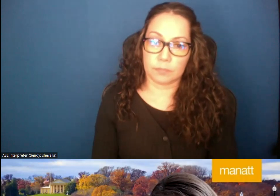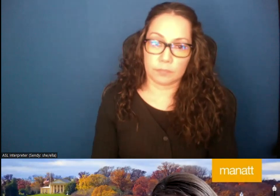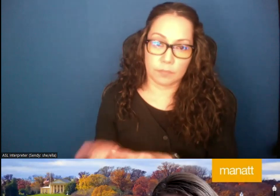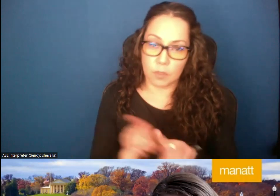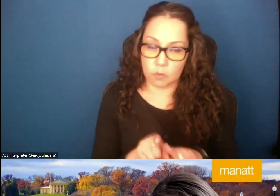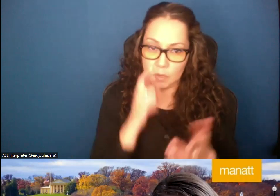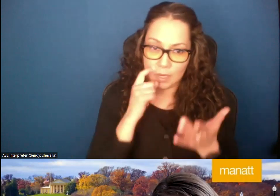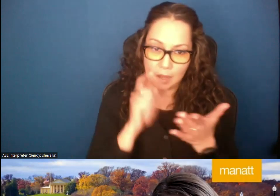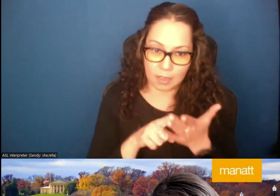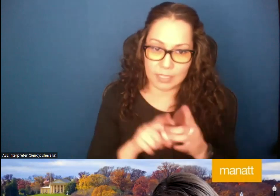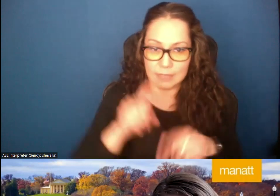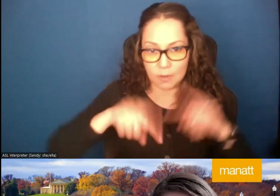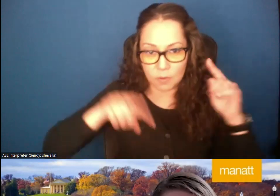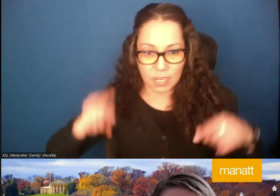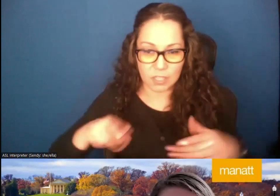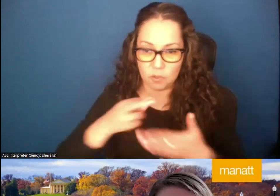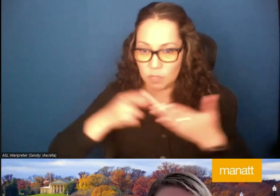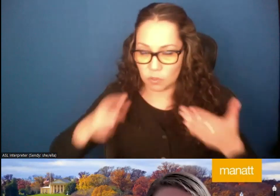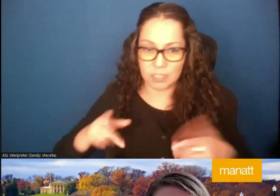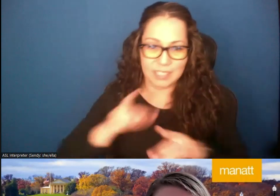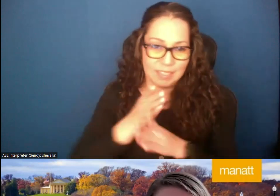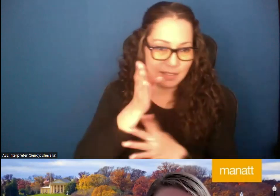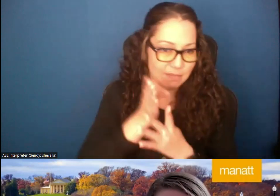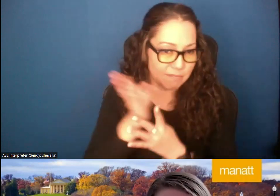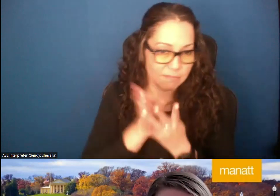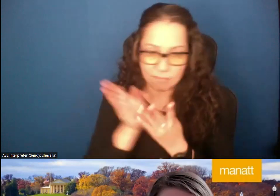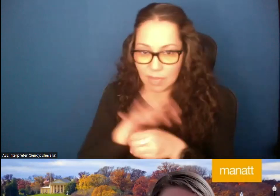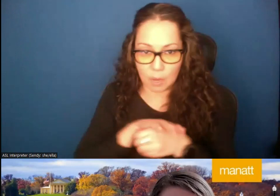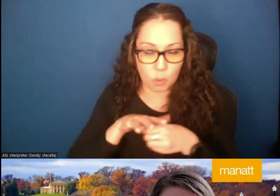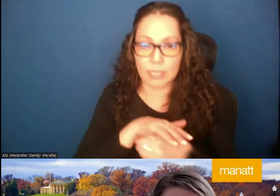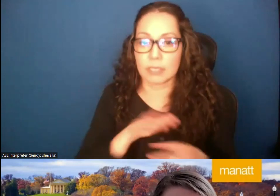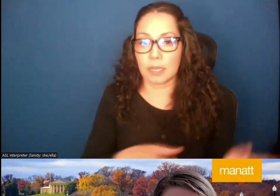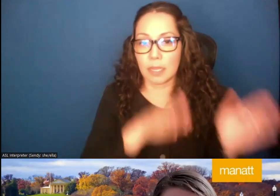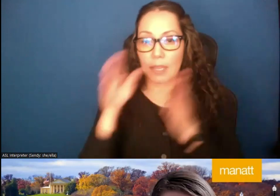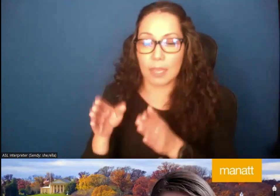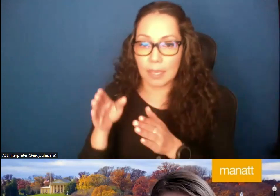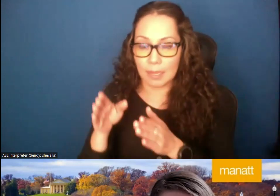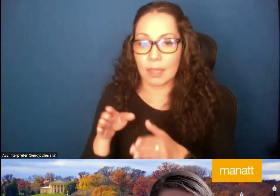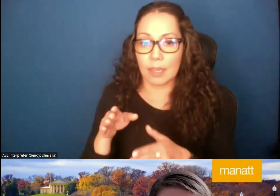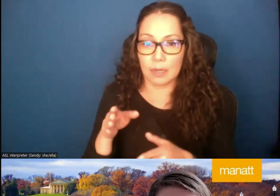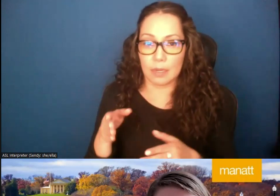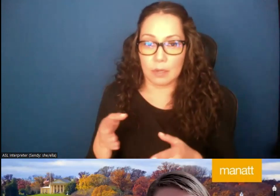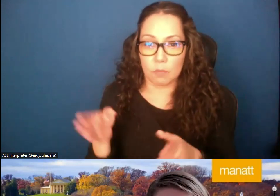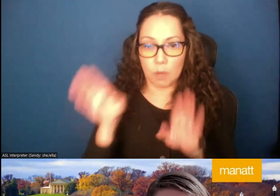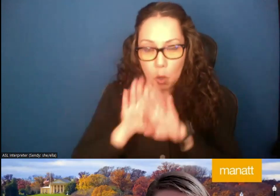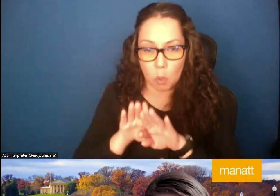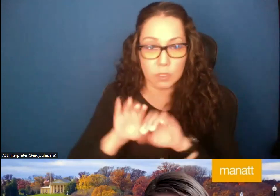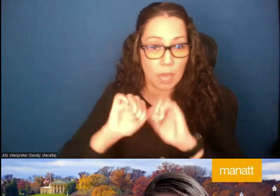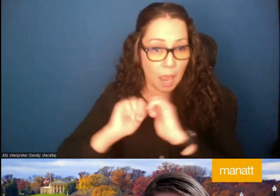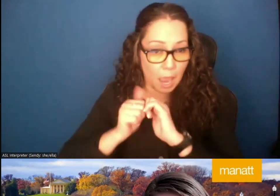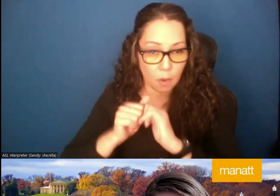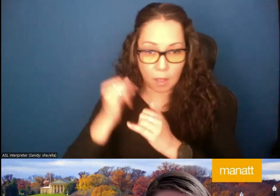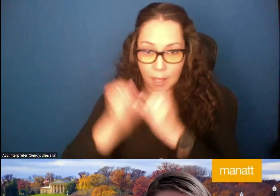in resources between different areas. And then finally, we'll close by looking at equity and